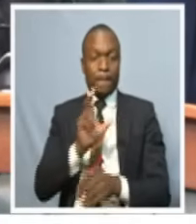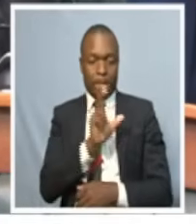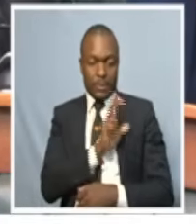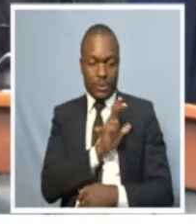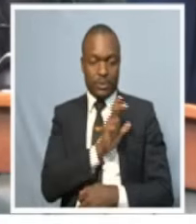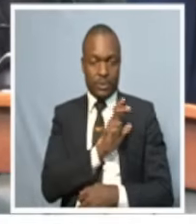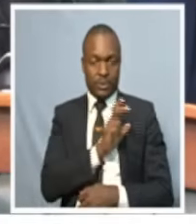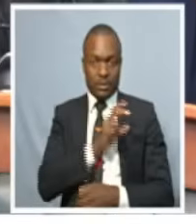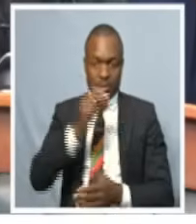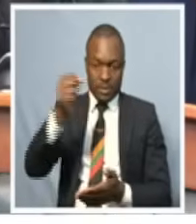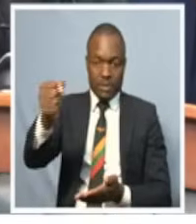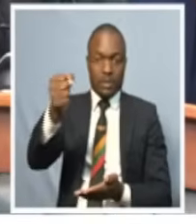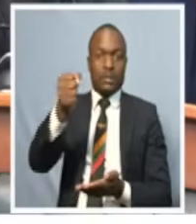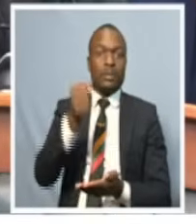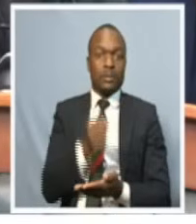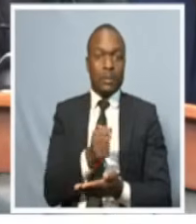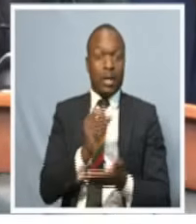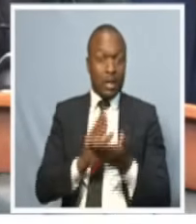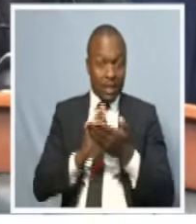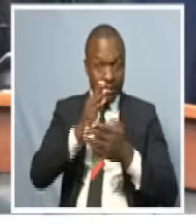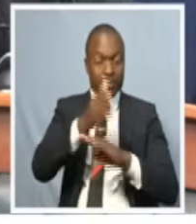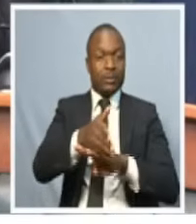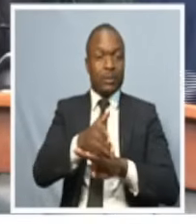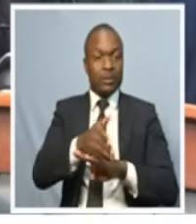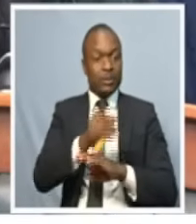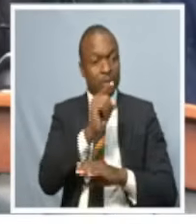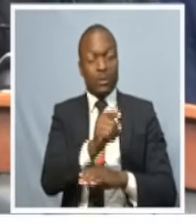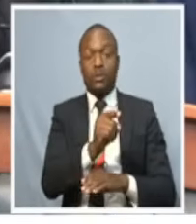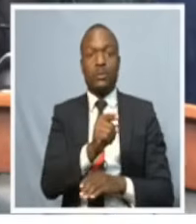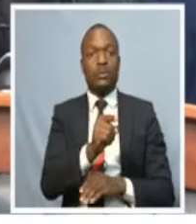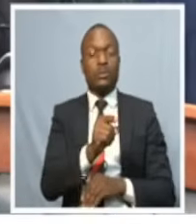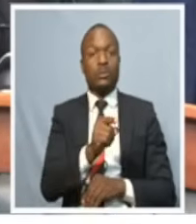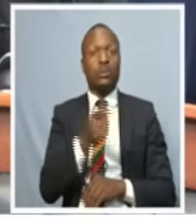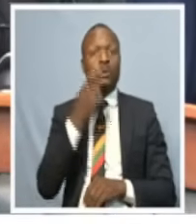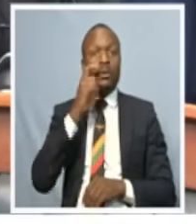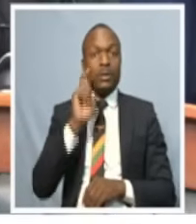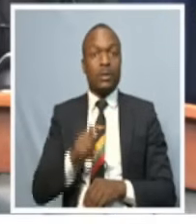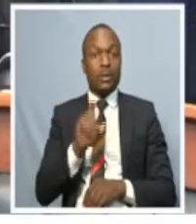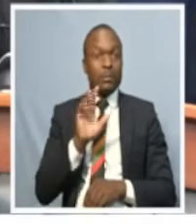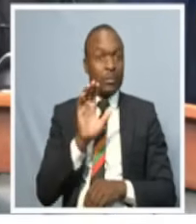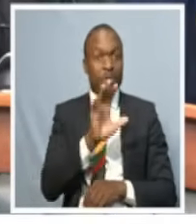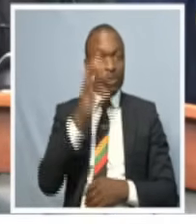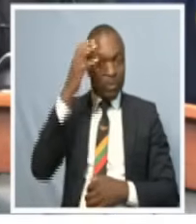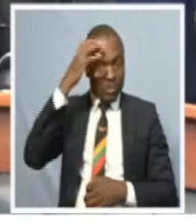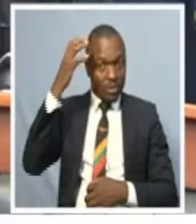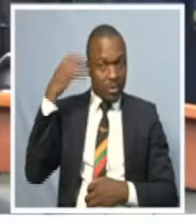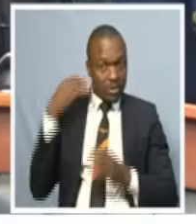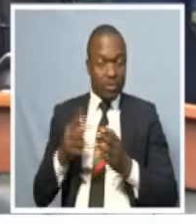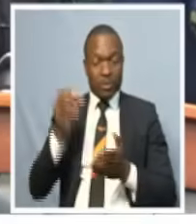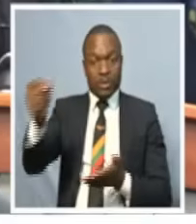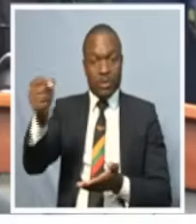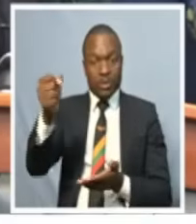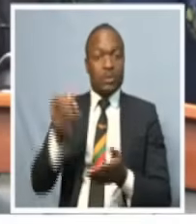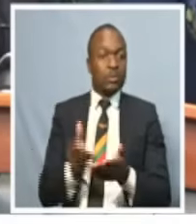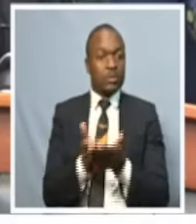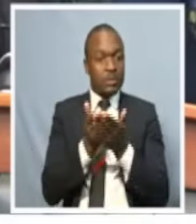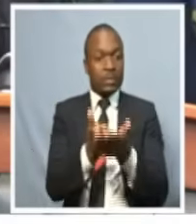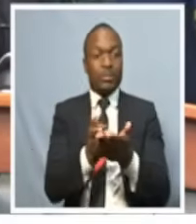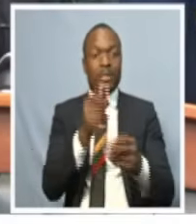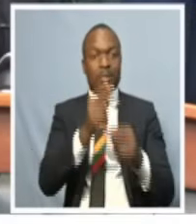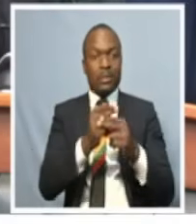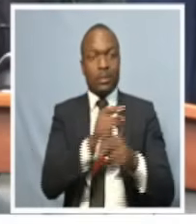police recruitment after you instructed your officials to submit names of those they wanted to